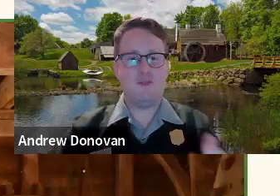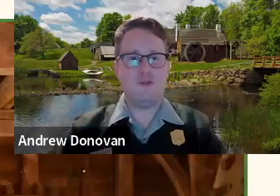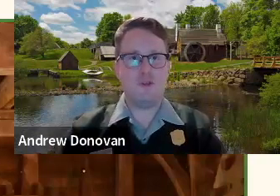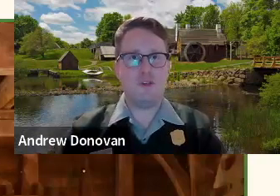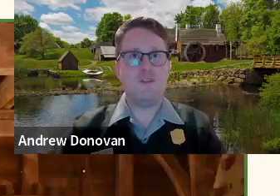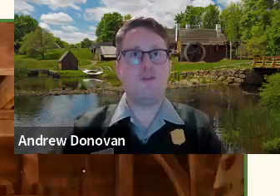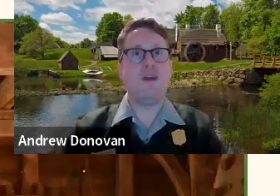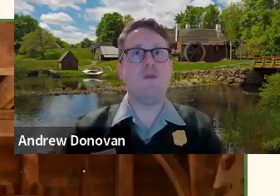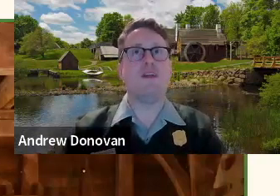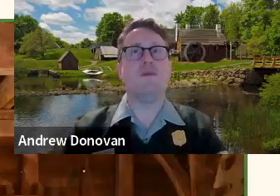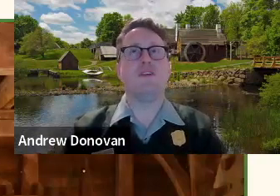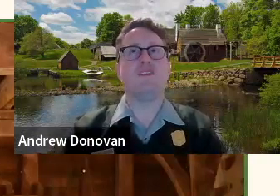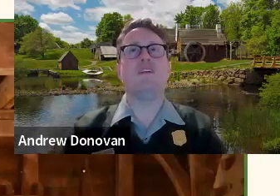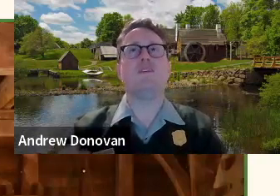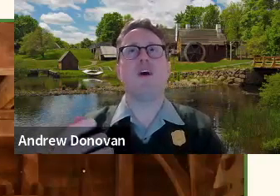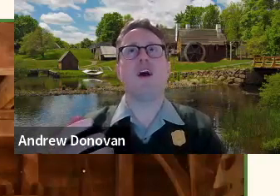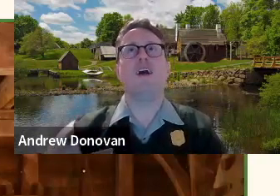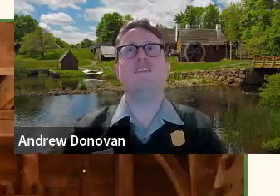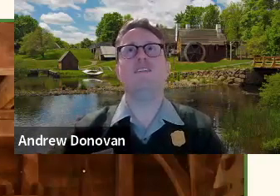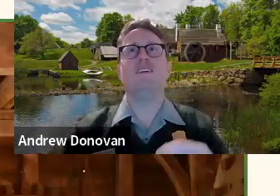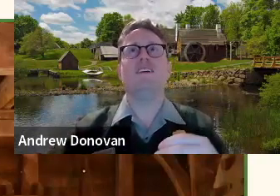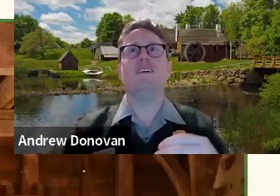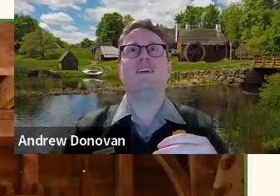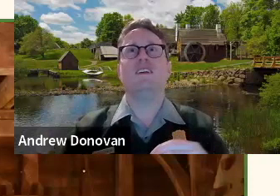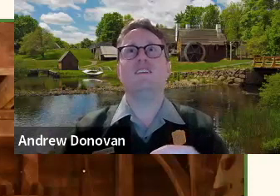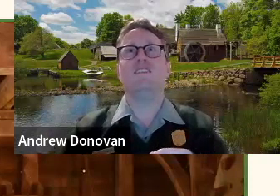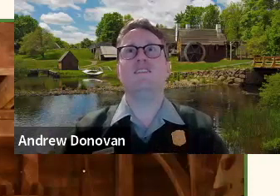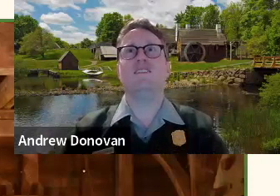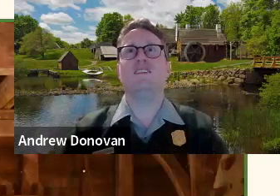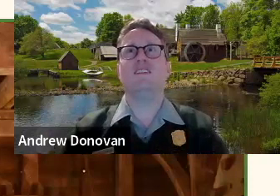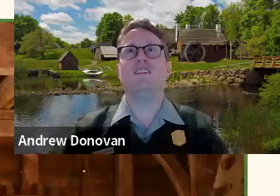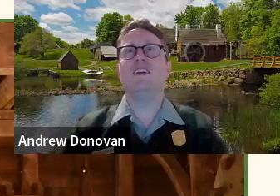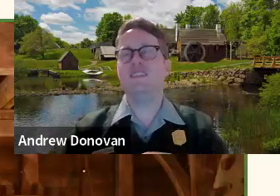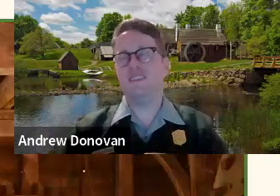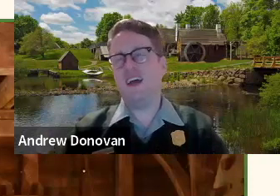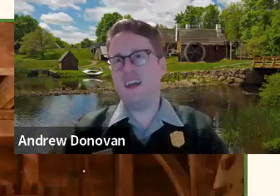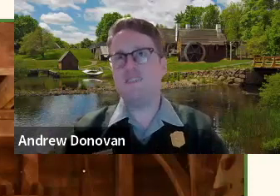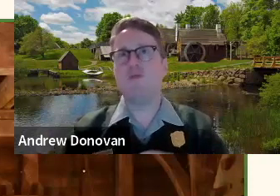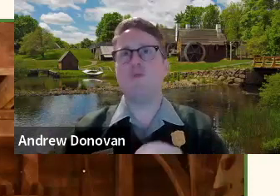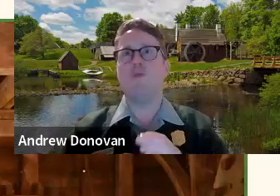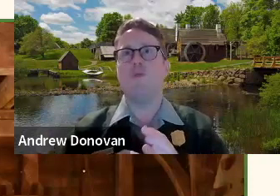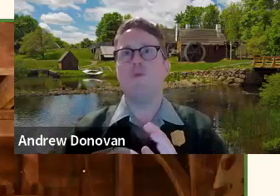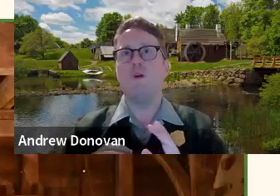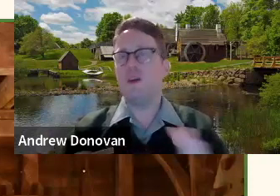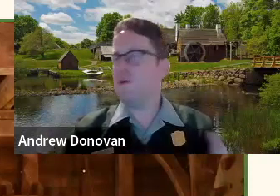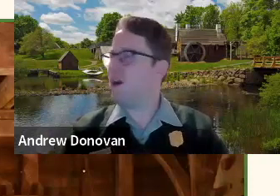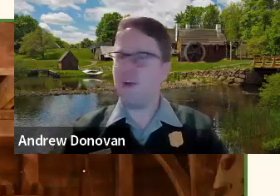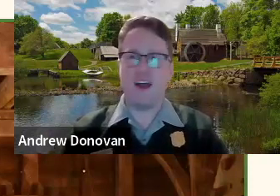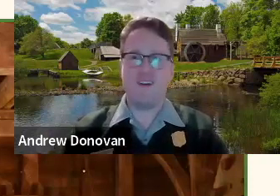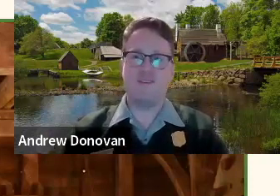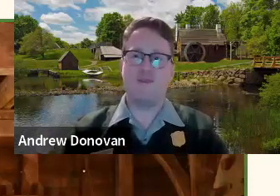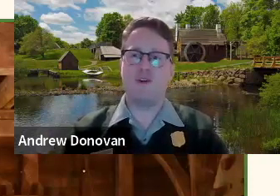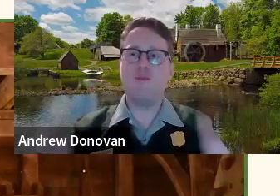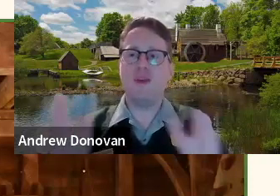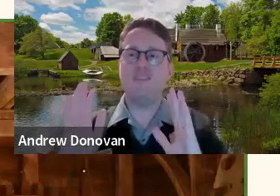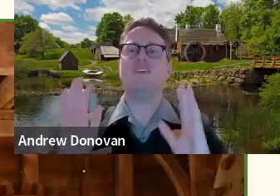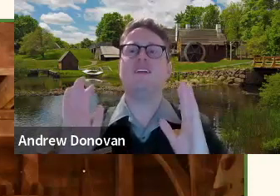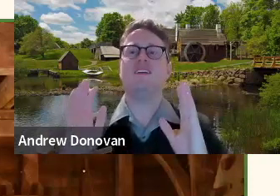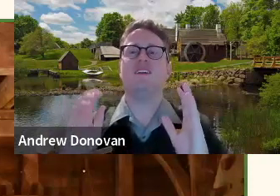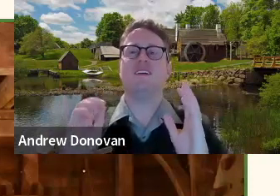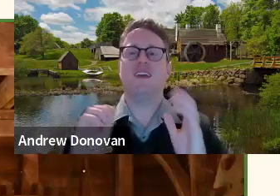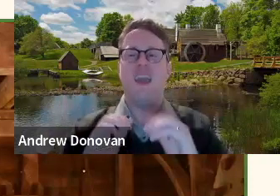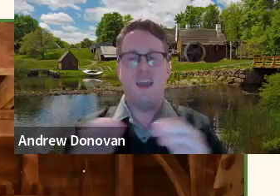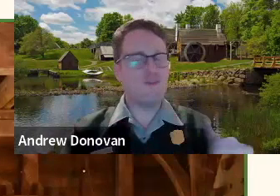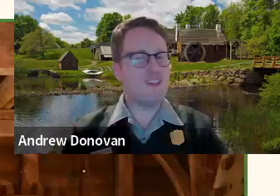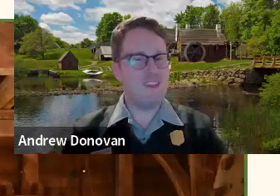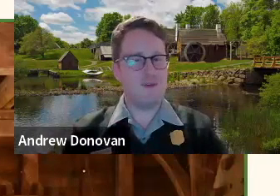And what's truly incredible about this enterprise is they decide, we're going all out. We're